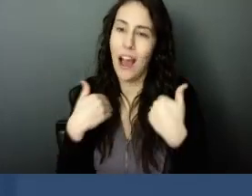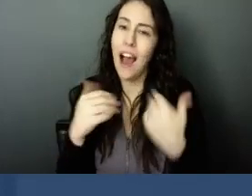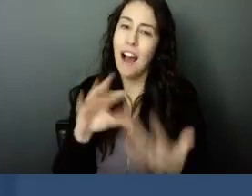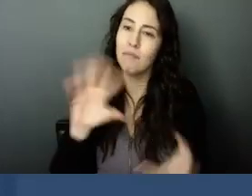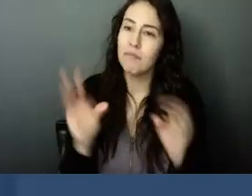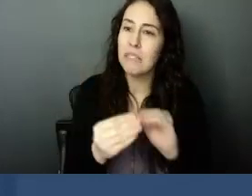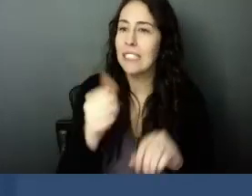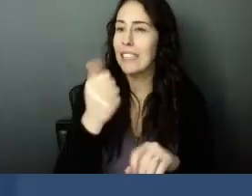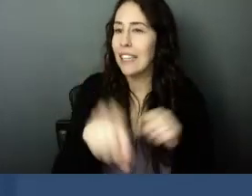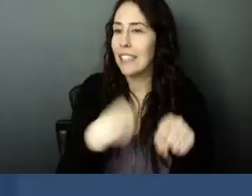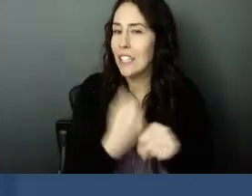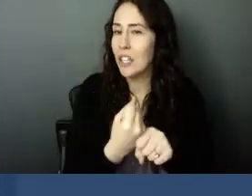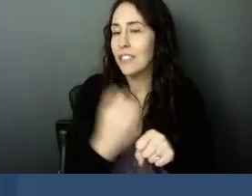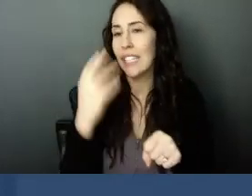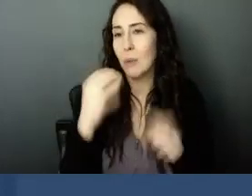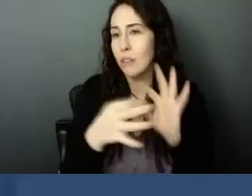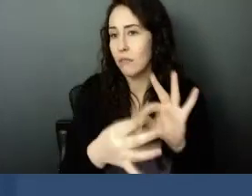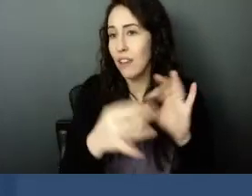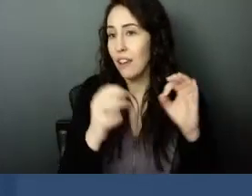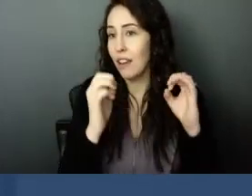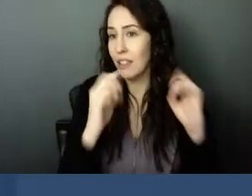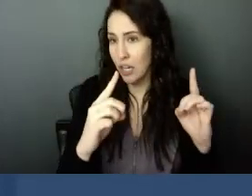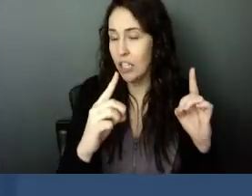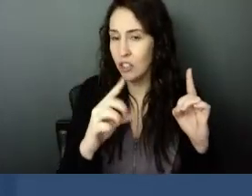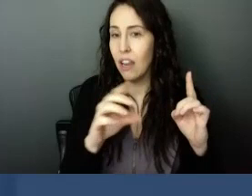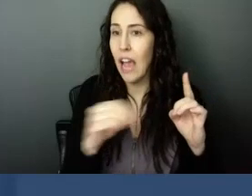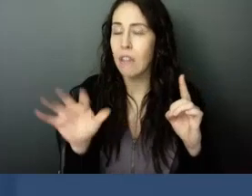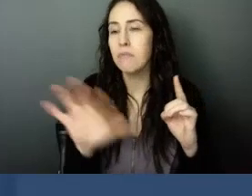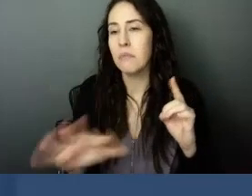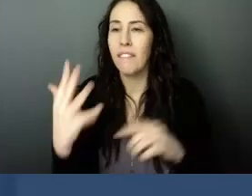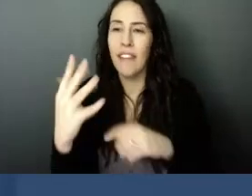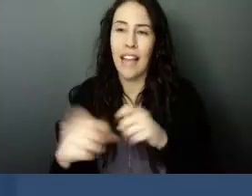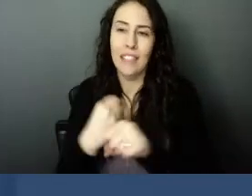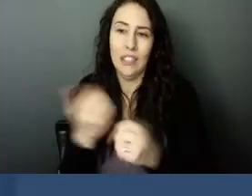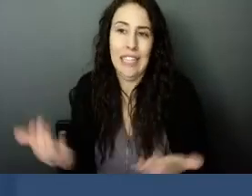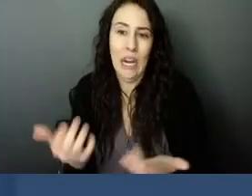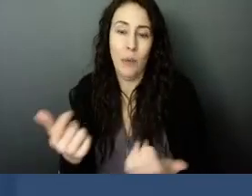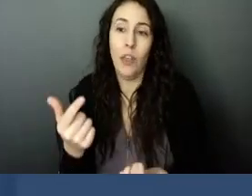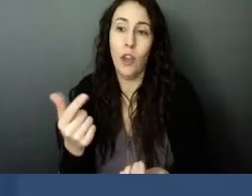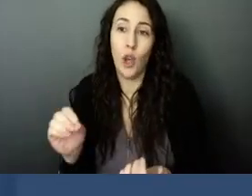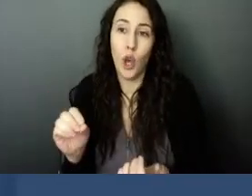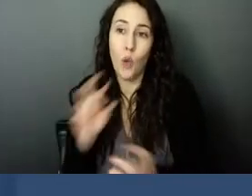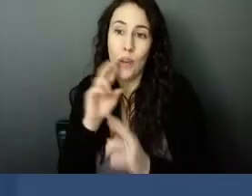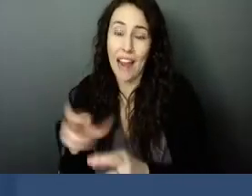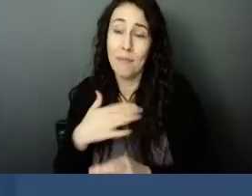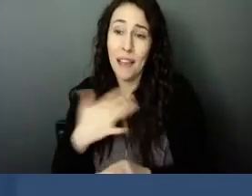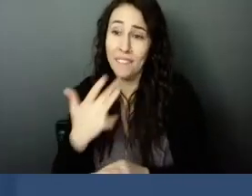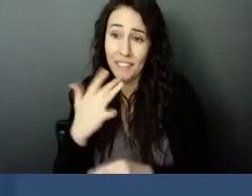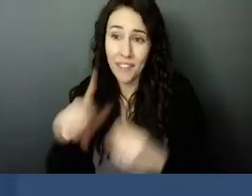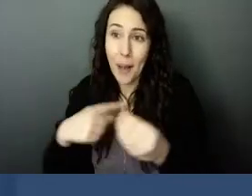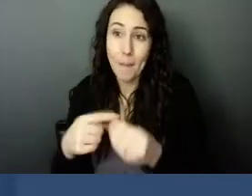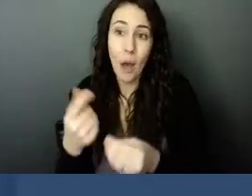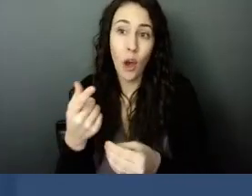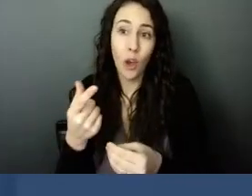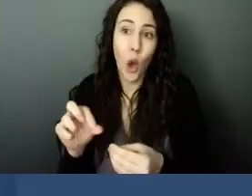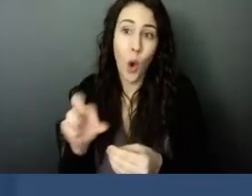sector. And as I mentioned, about 5 years here at GoReact with that left. My favorite thing about GoReact is this is kind